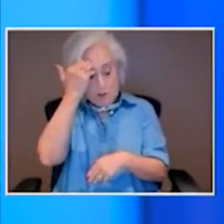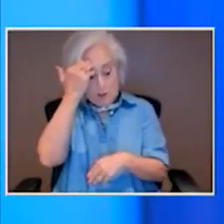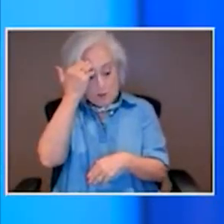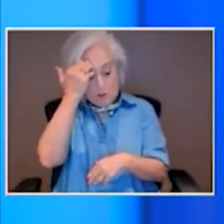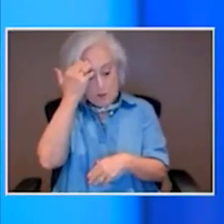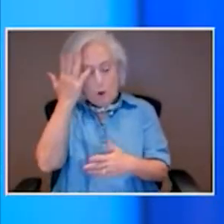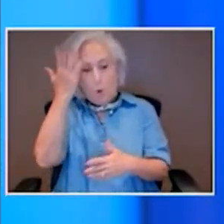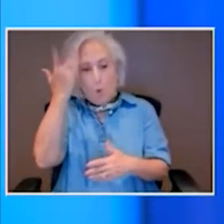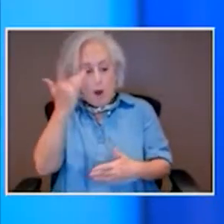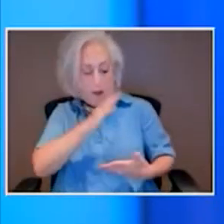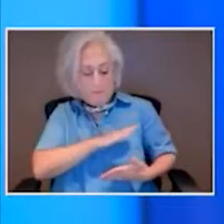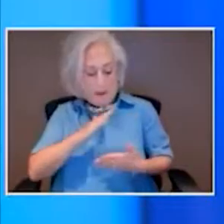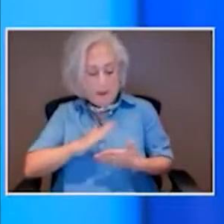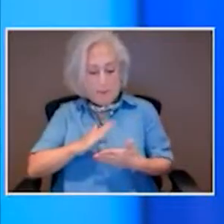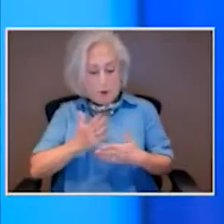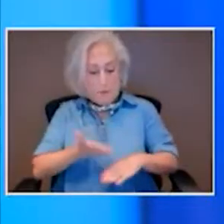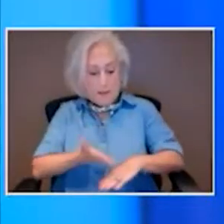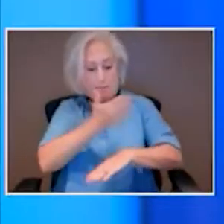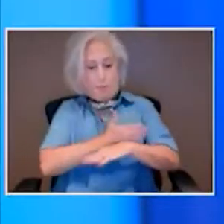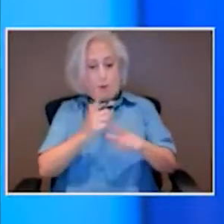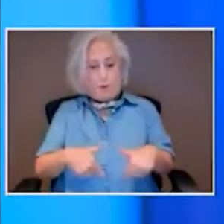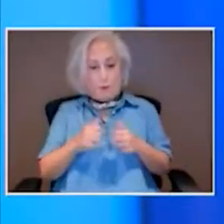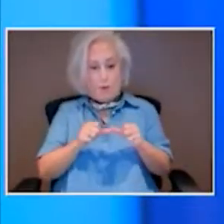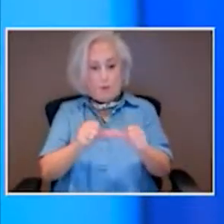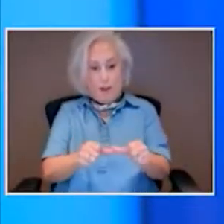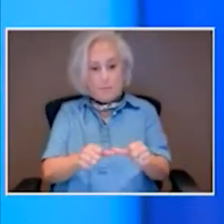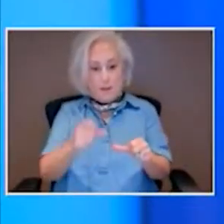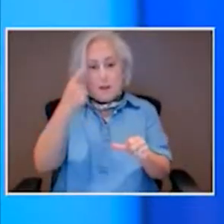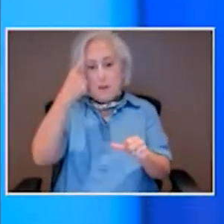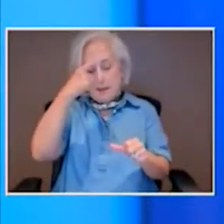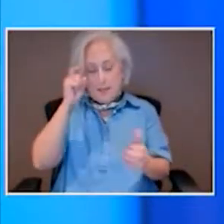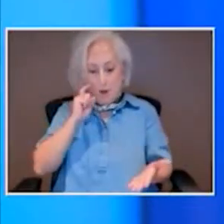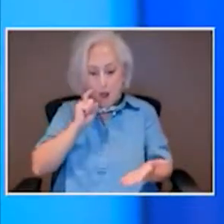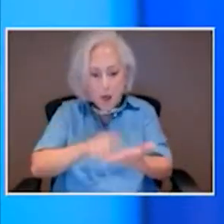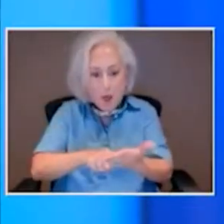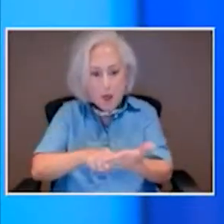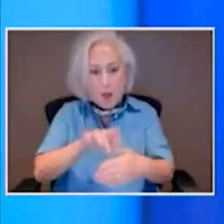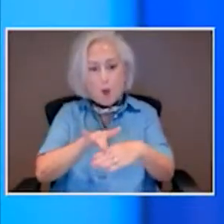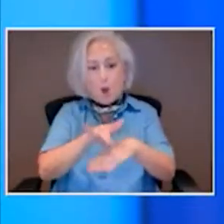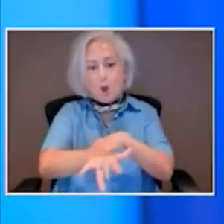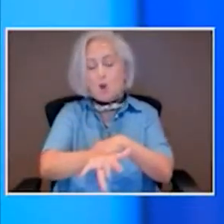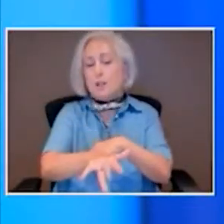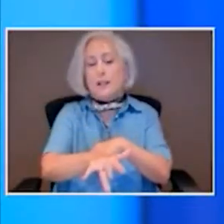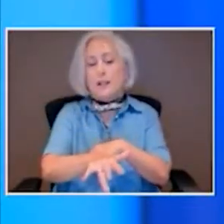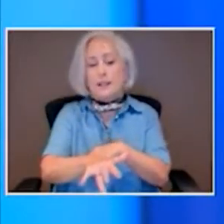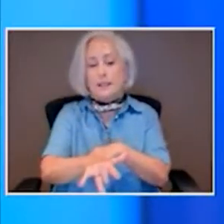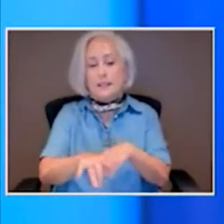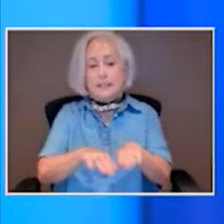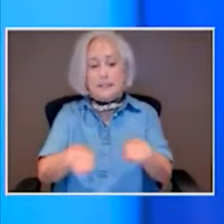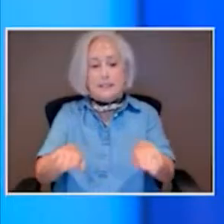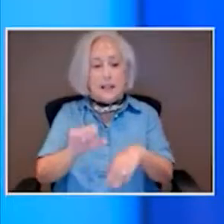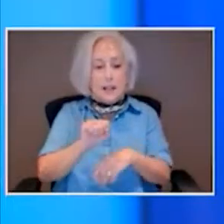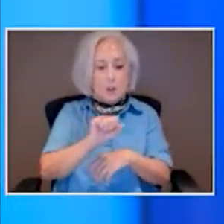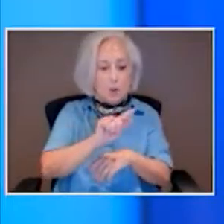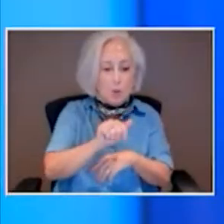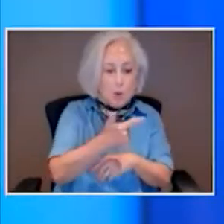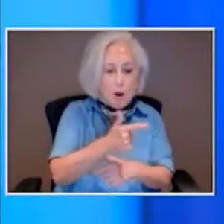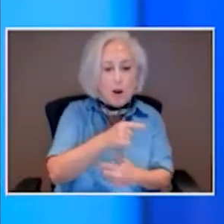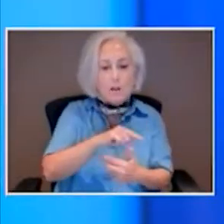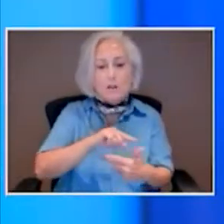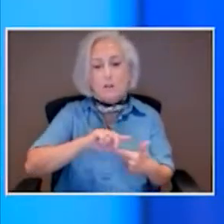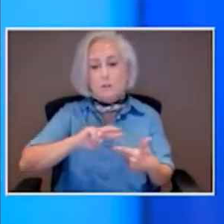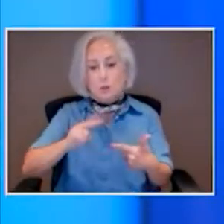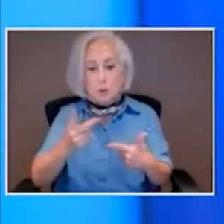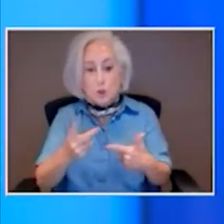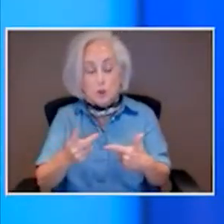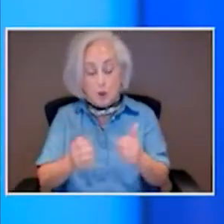improve survival? Because we diagnose them early. Very early stage, stage 1, stage 2 breast cancers. The earlier that we find